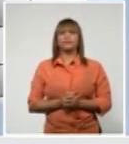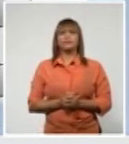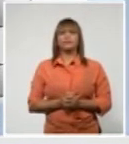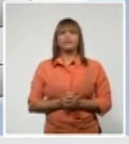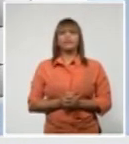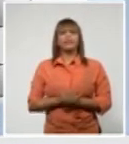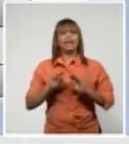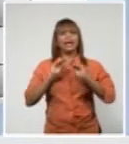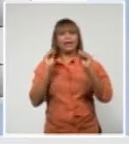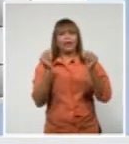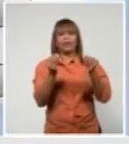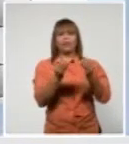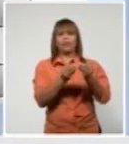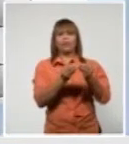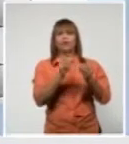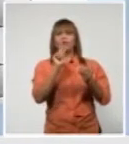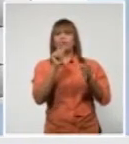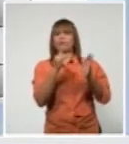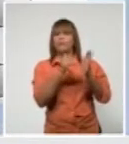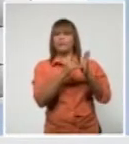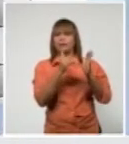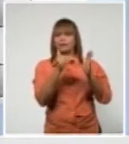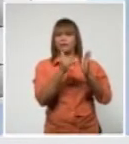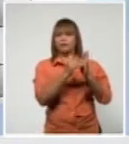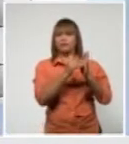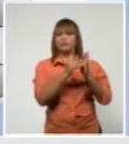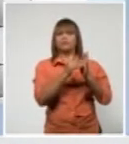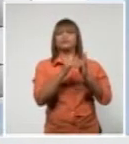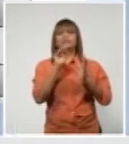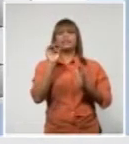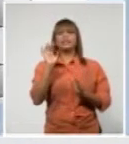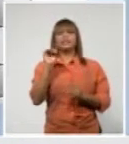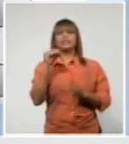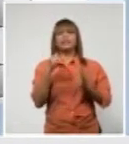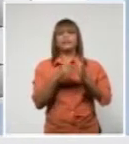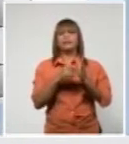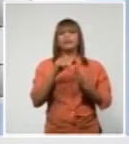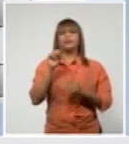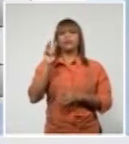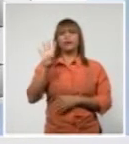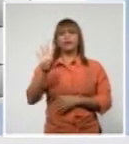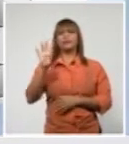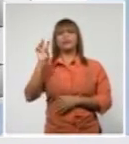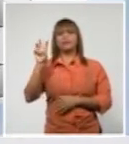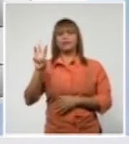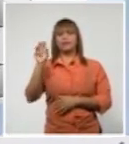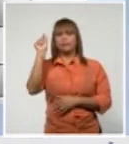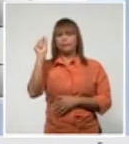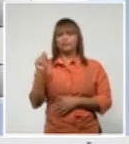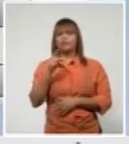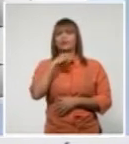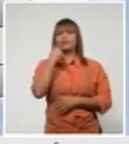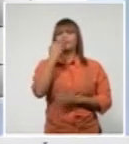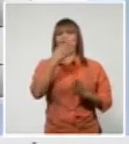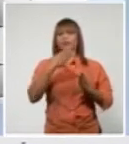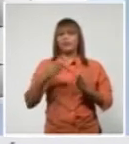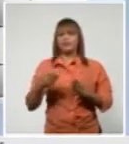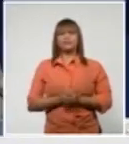1,015,043 COVID-19 fatalities and a global mortality rate of